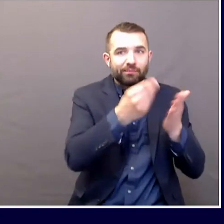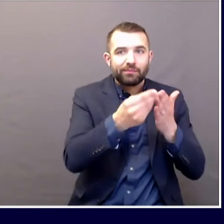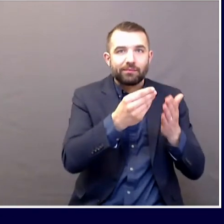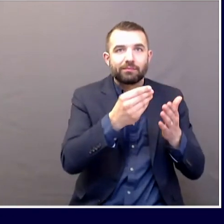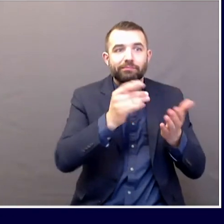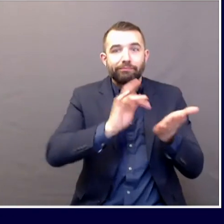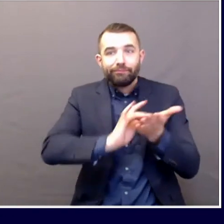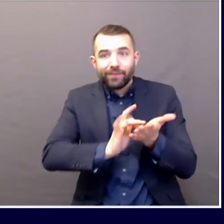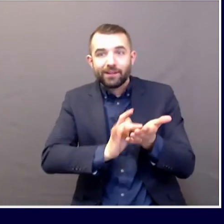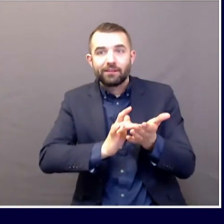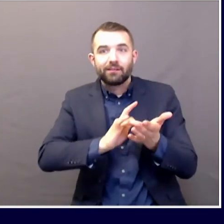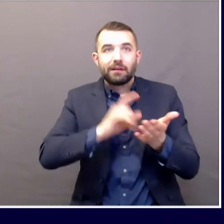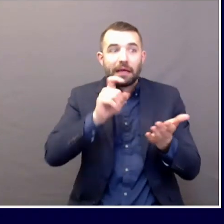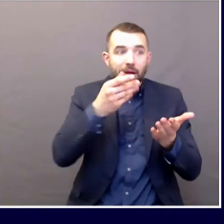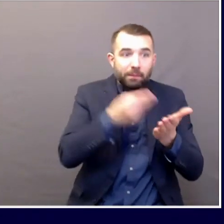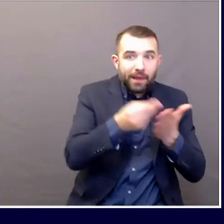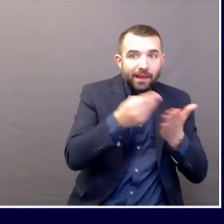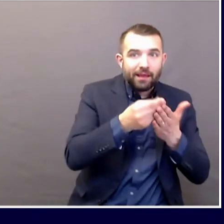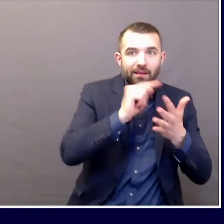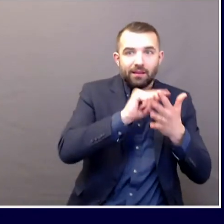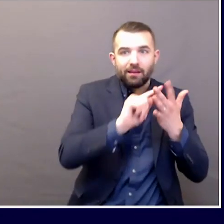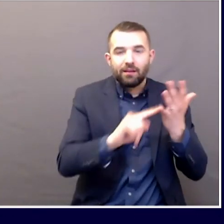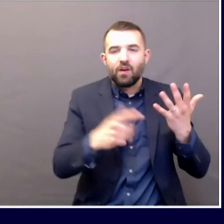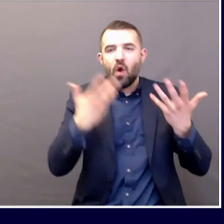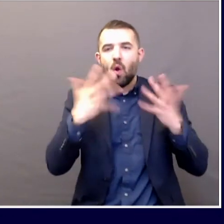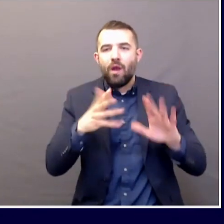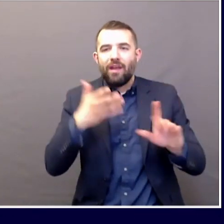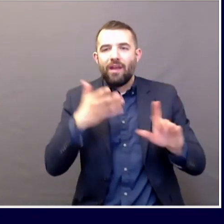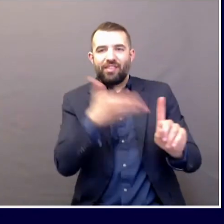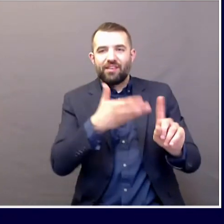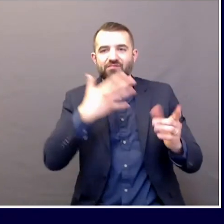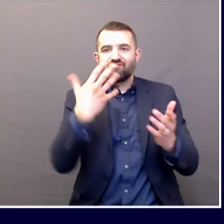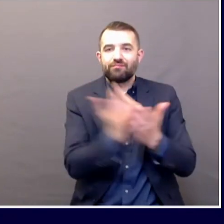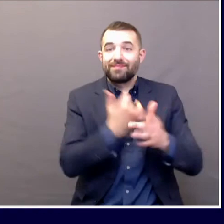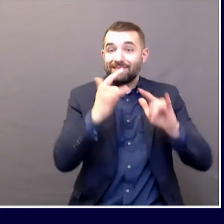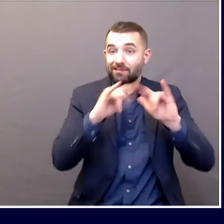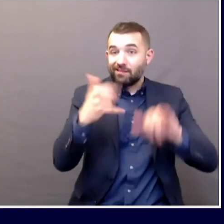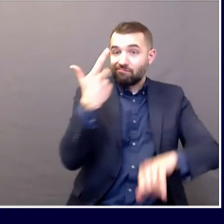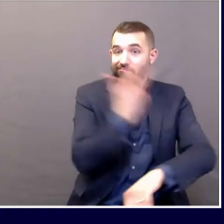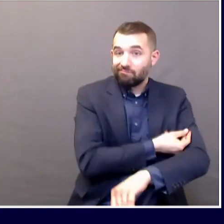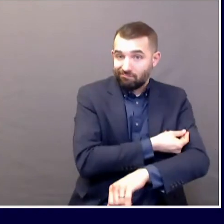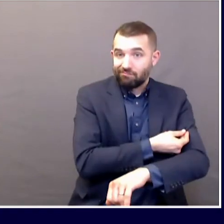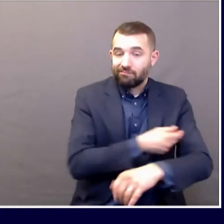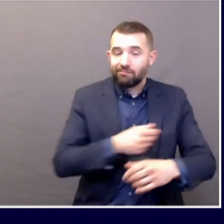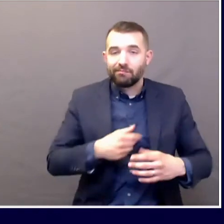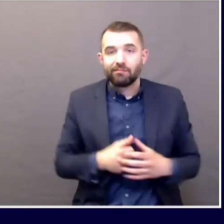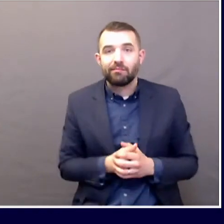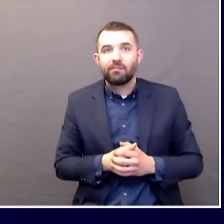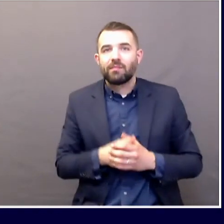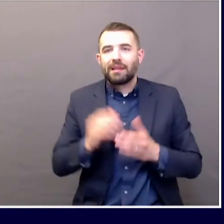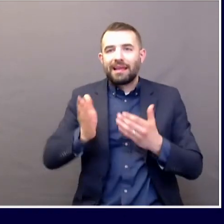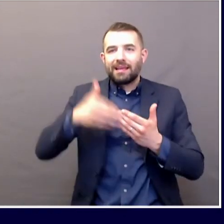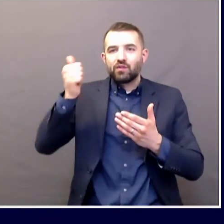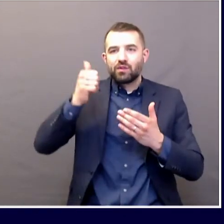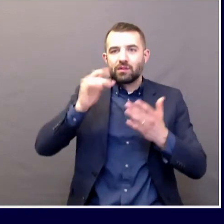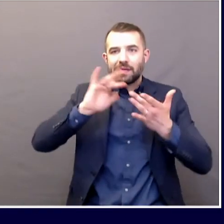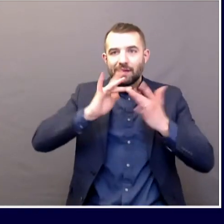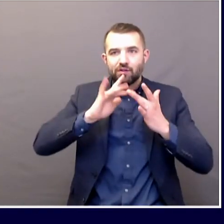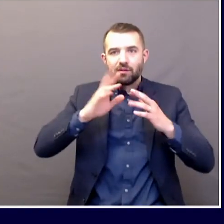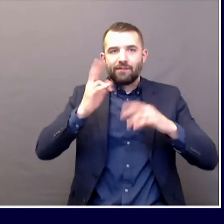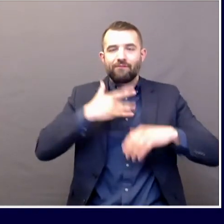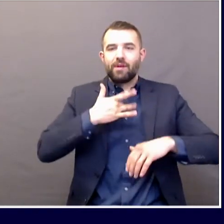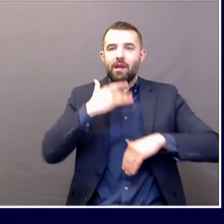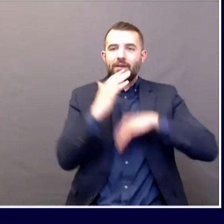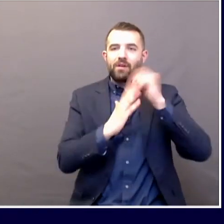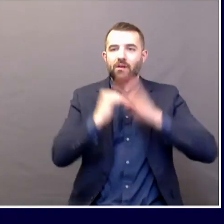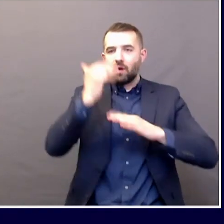other household goods was something they found favorable. The ease of being able to sign up on a website that they knew that they were already familiar with